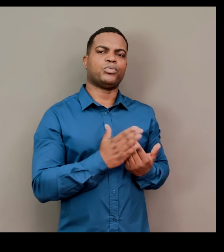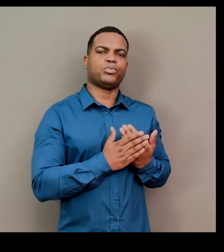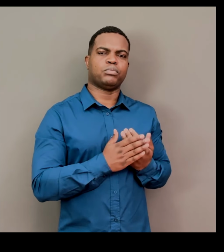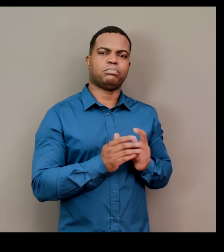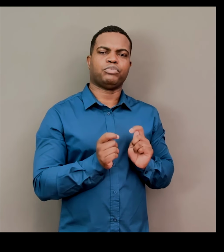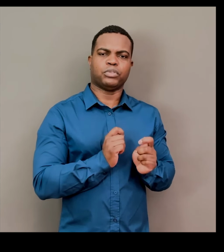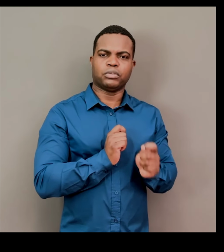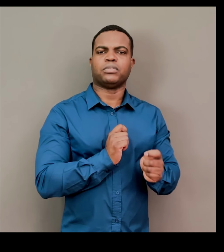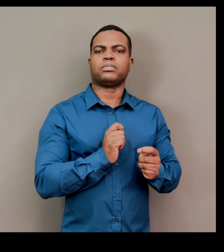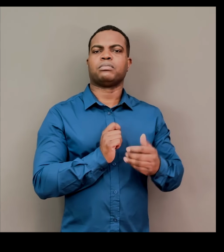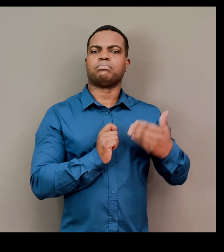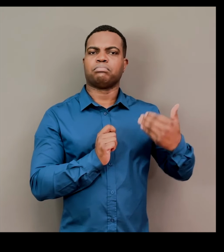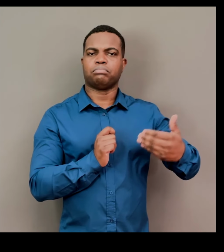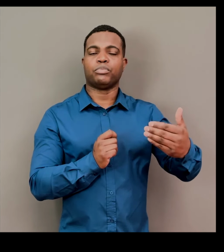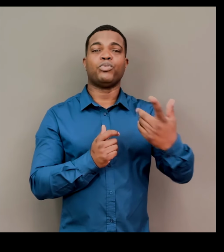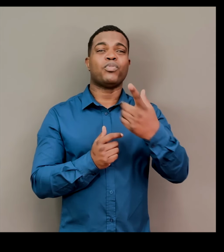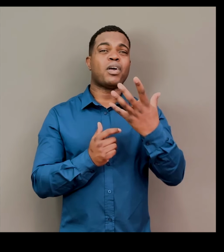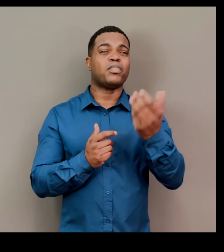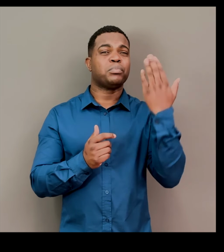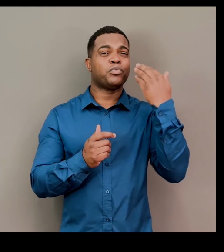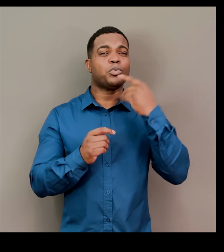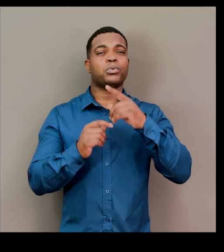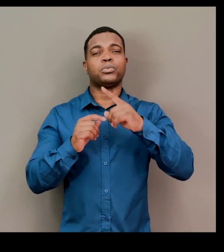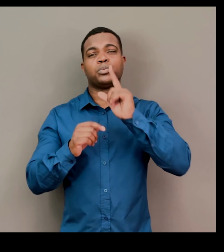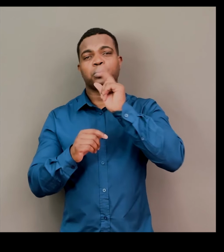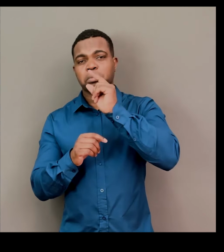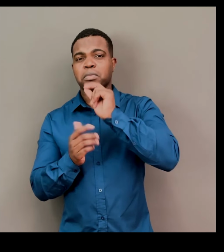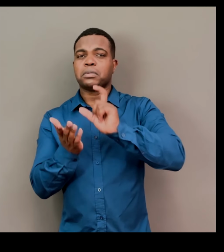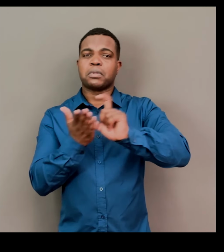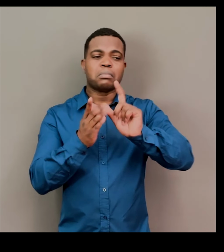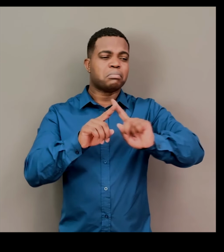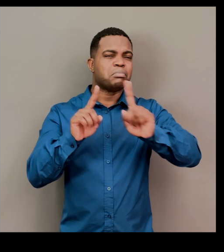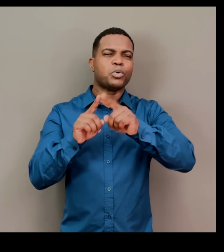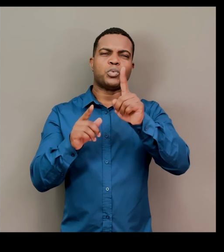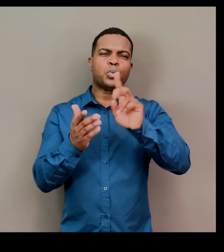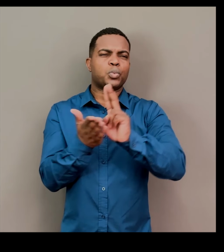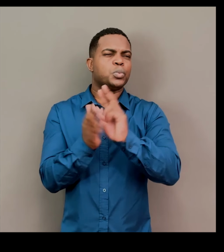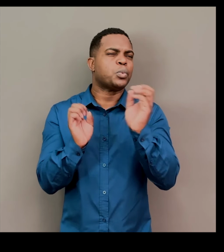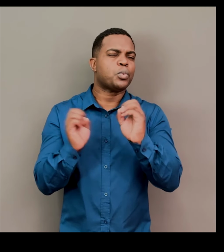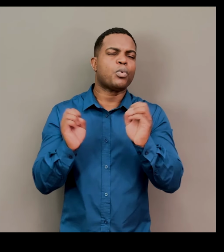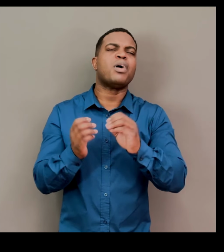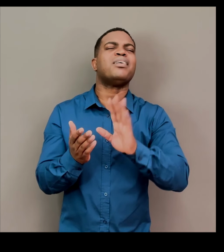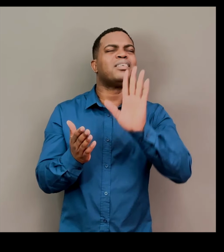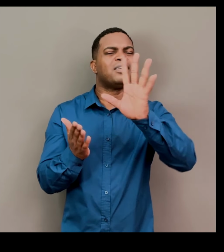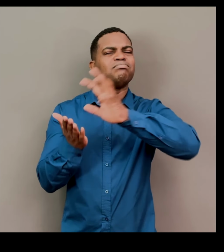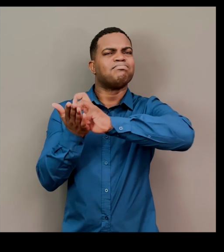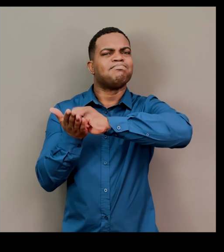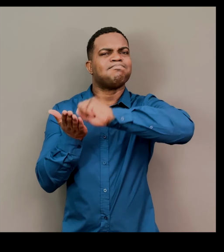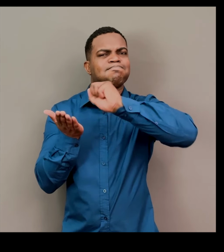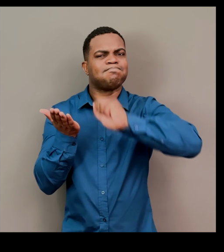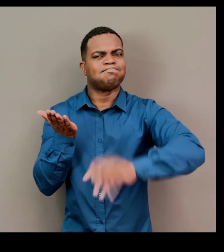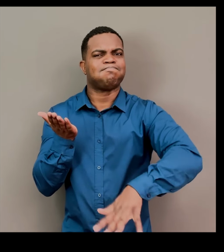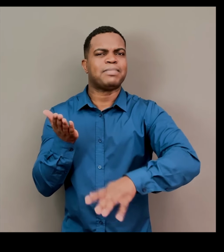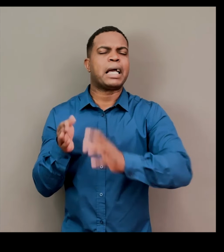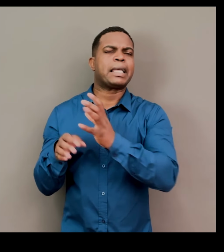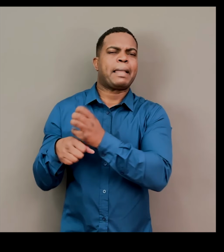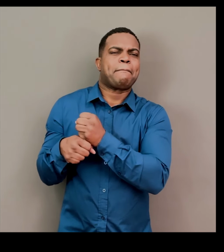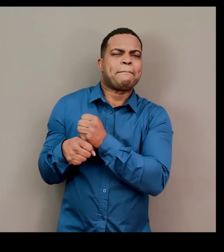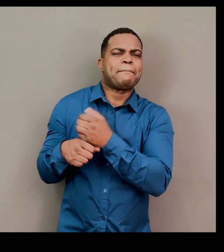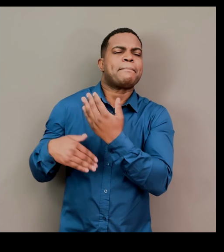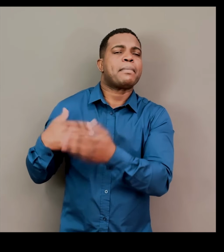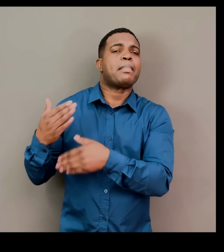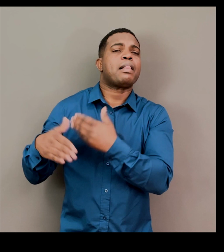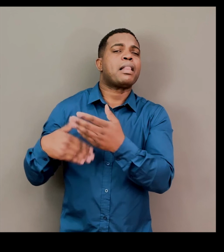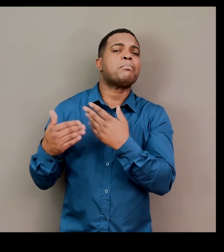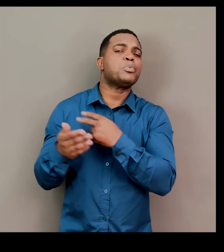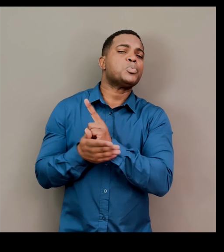Delete expired social media accounts, because we all have online accounts that we never use, and every social